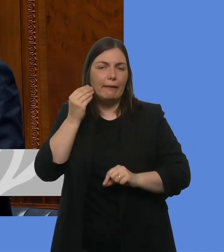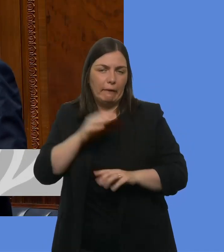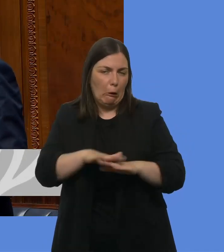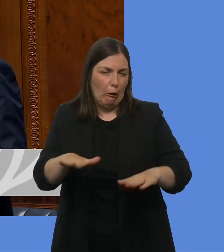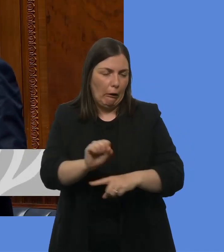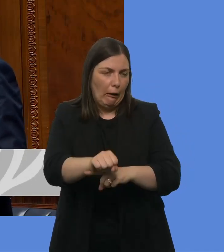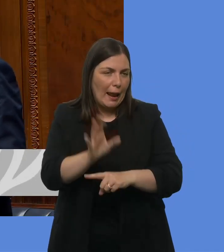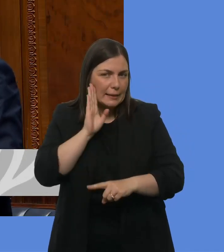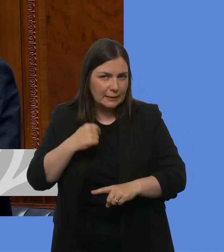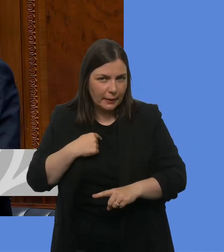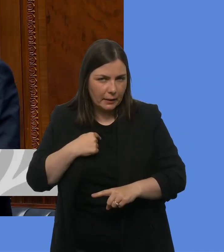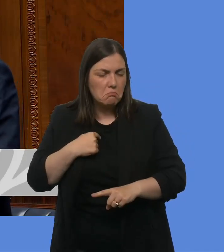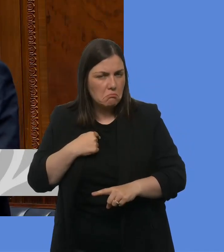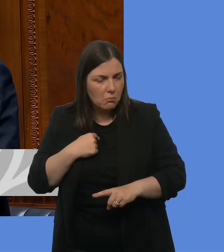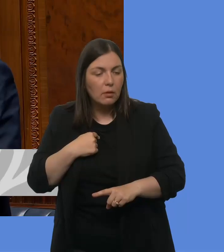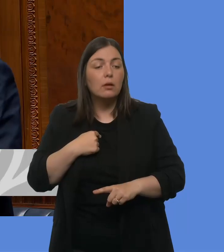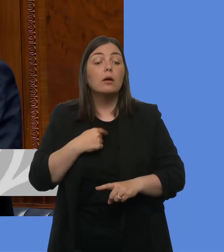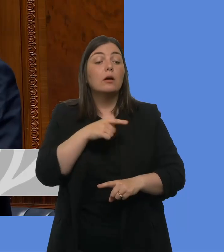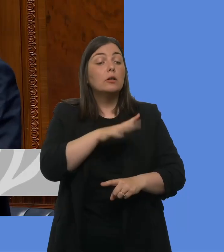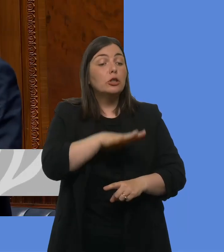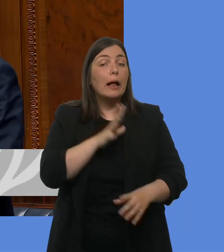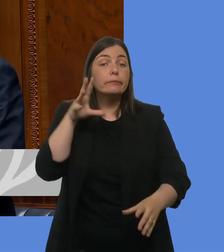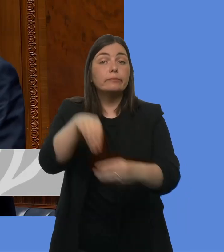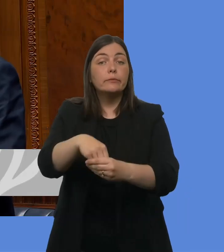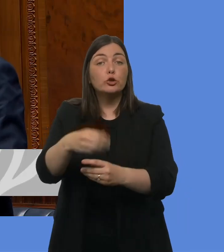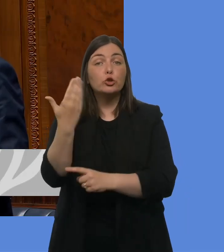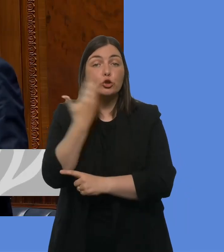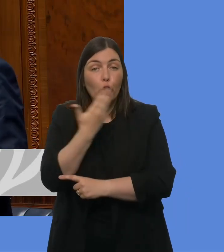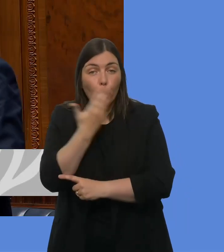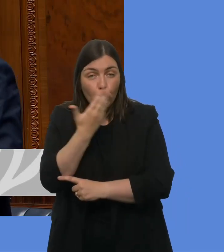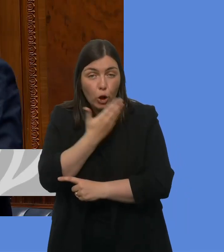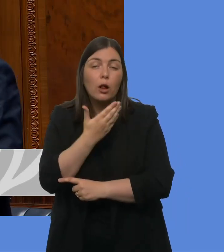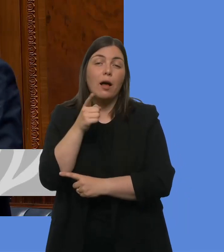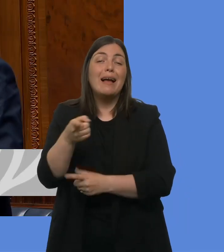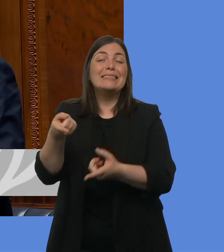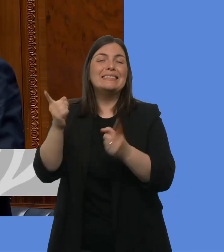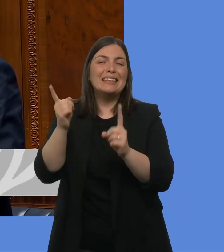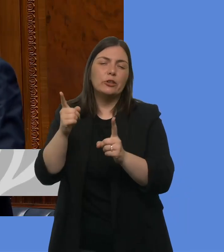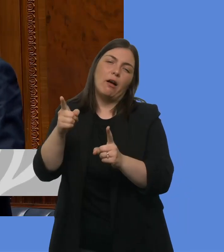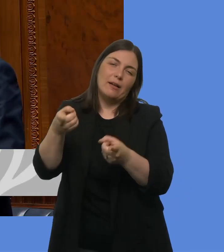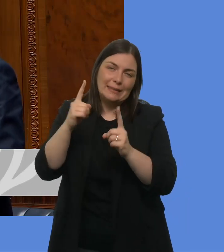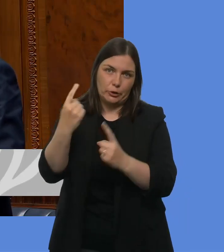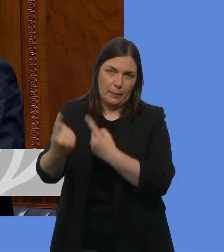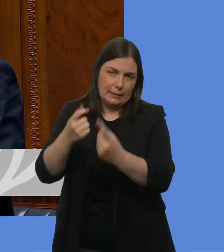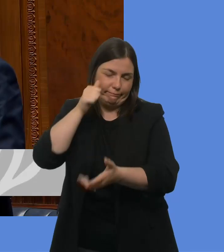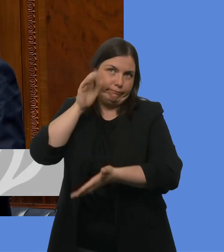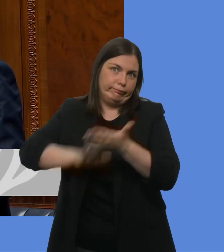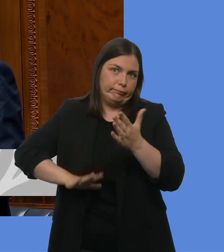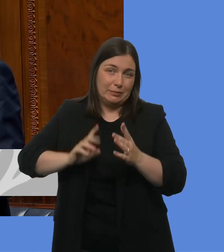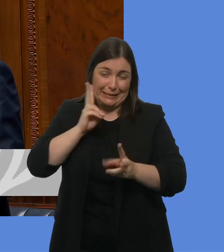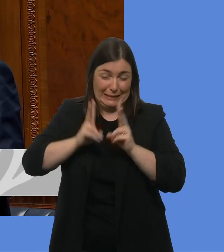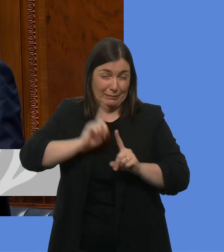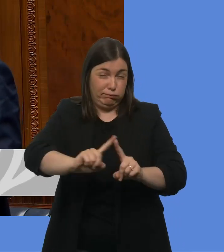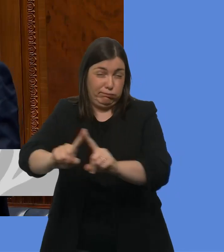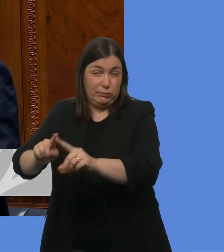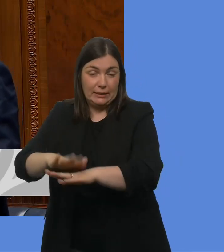teacher, who obviously has more experience dealing with children with a wide range of abilities and challenges, will say to the parent that they should consider